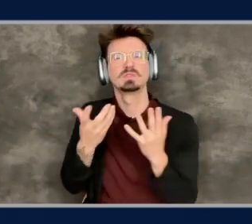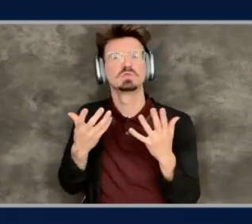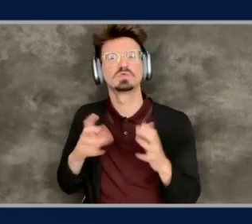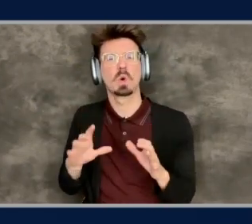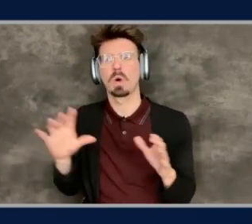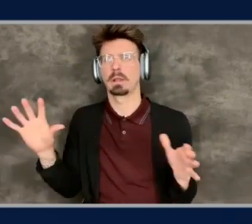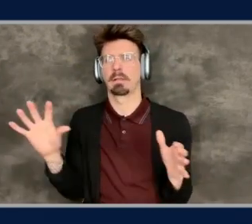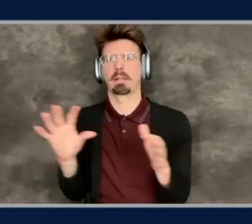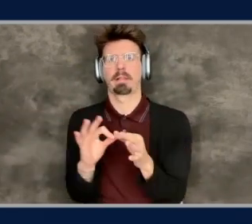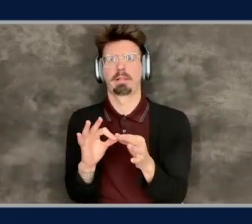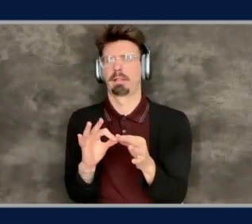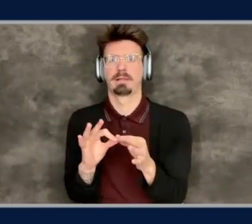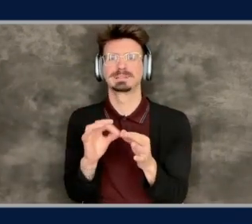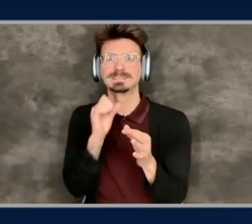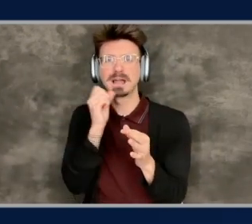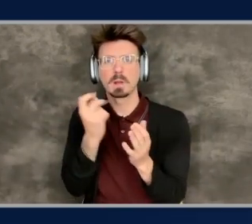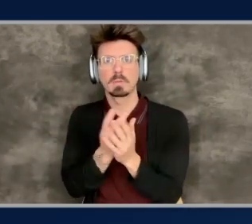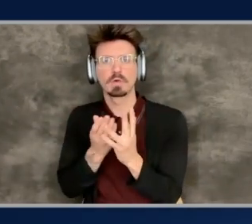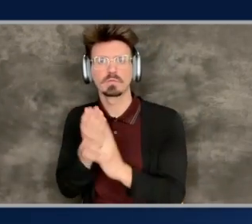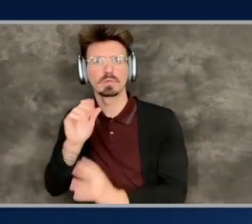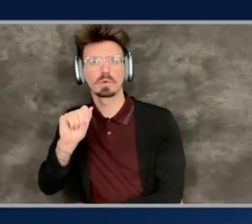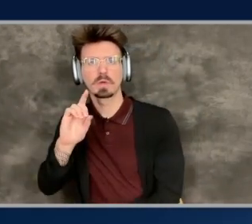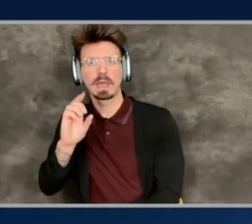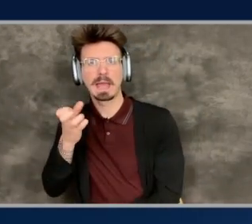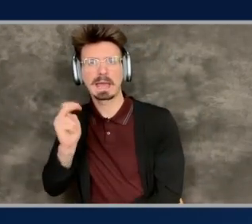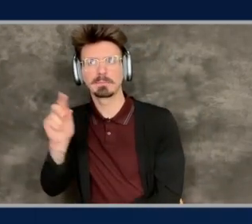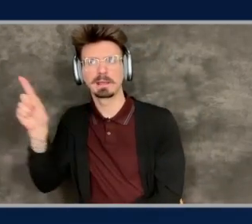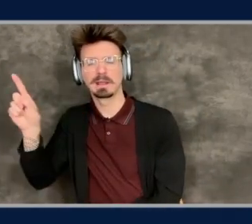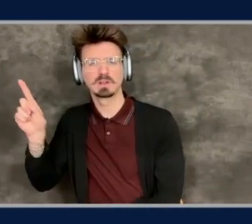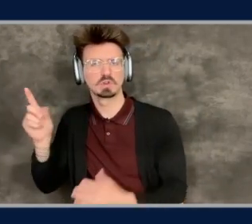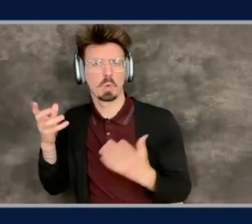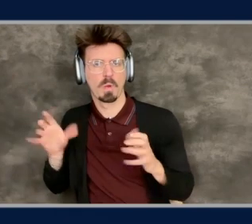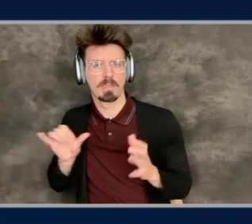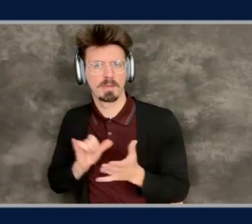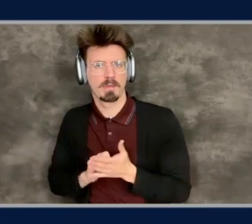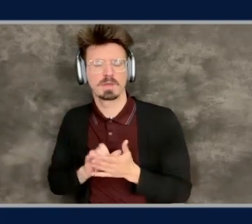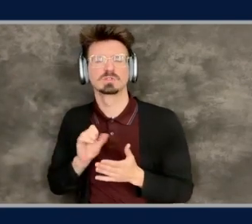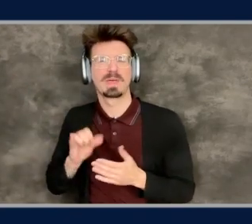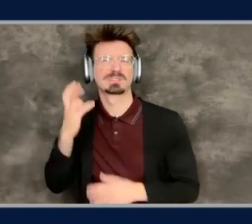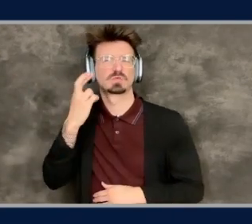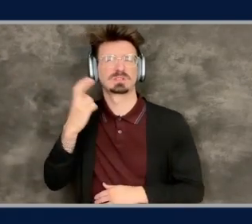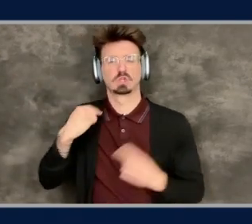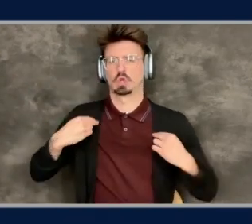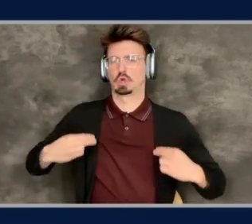approved by your admins and things like that. So this is what we talk about, a human supervision.